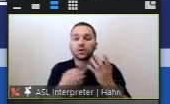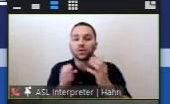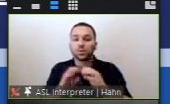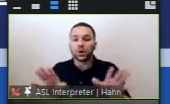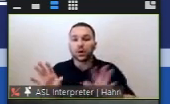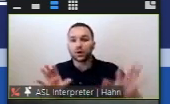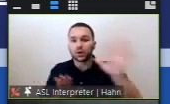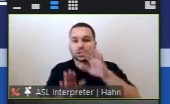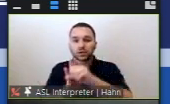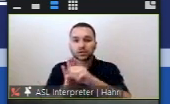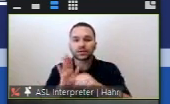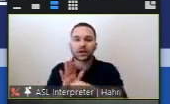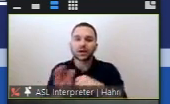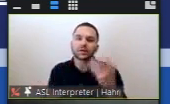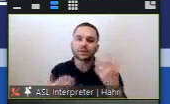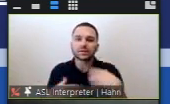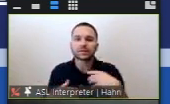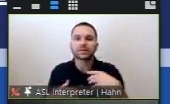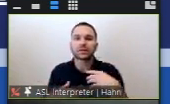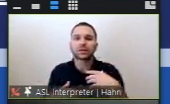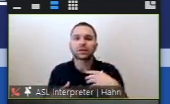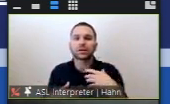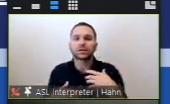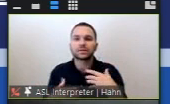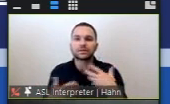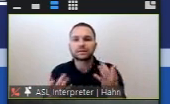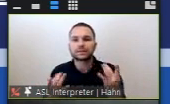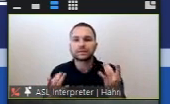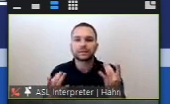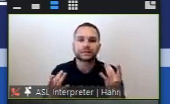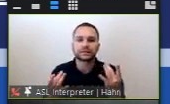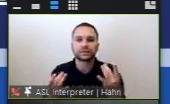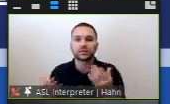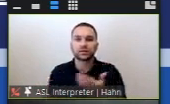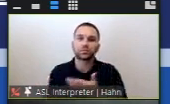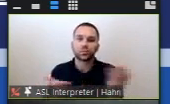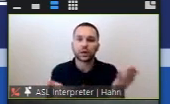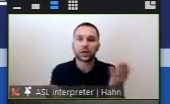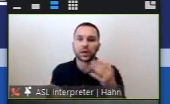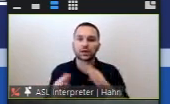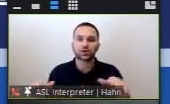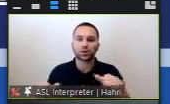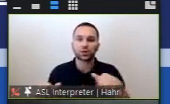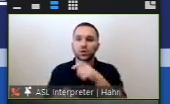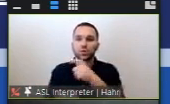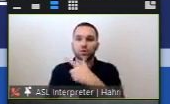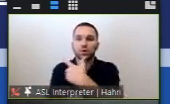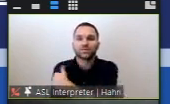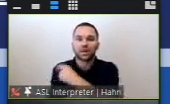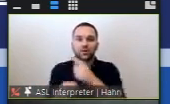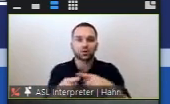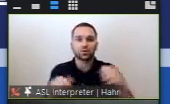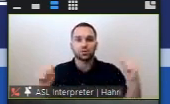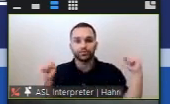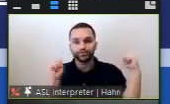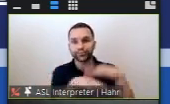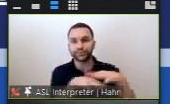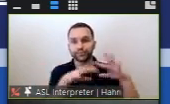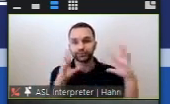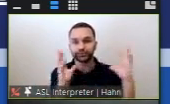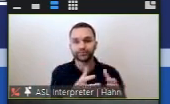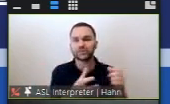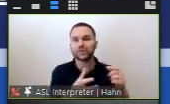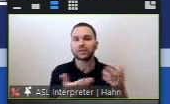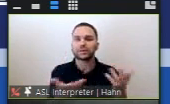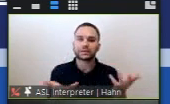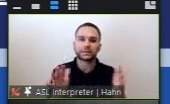to bring unvaccinated children to large gatherings. We need to keep in mind that all of those things that we were doing last year continue